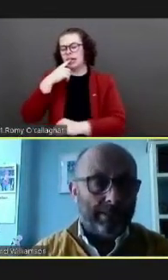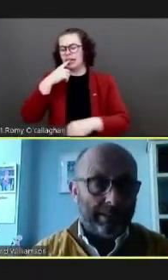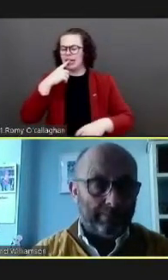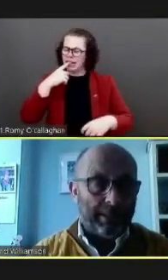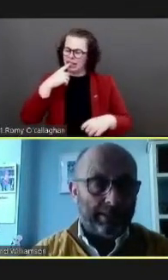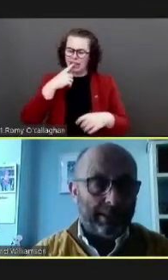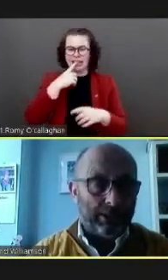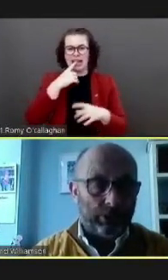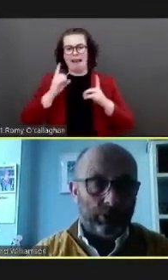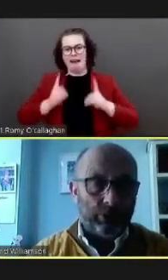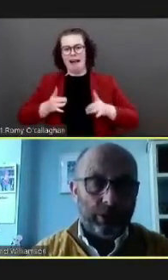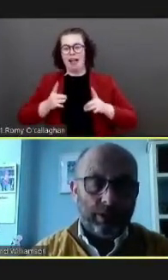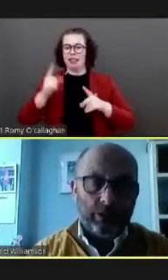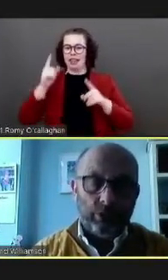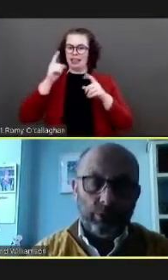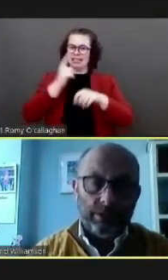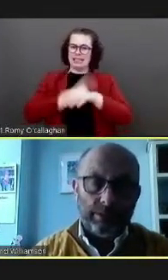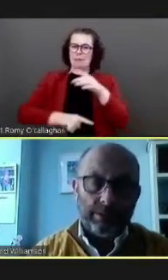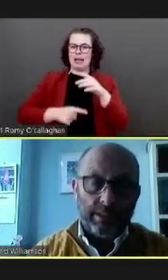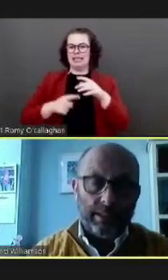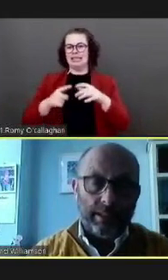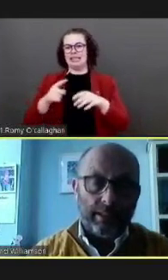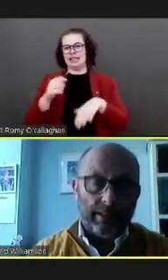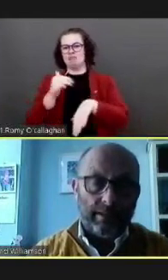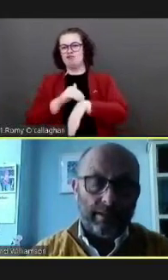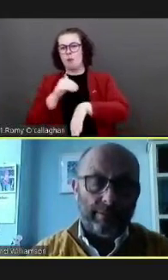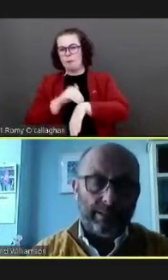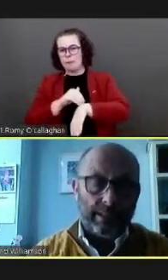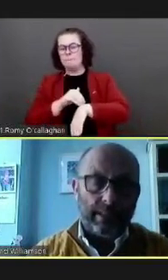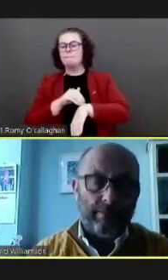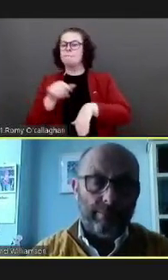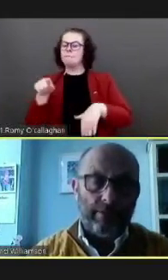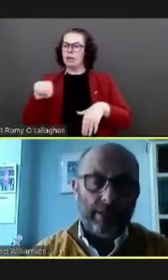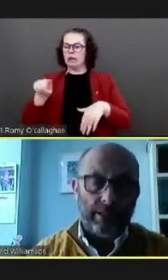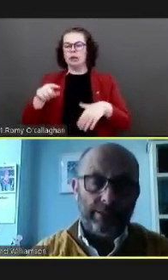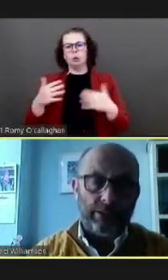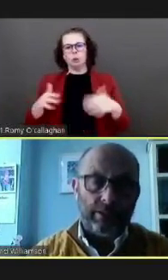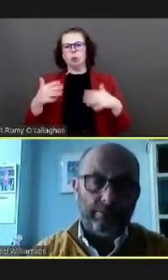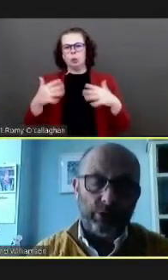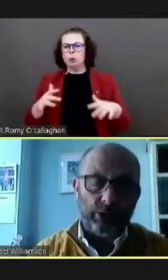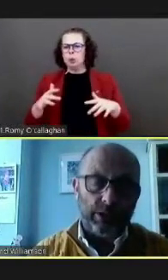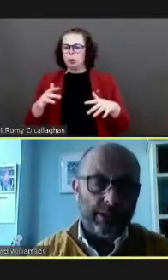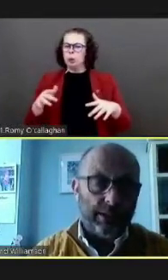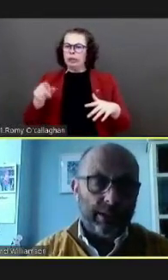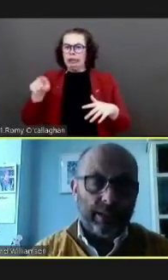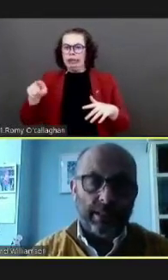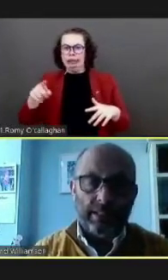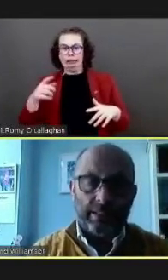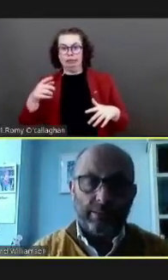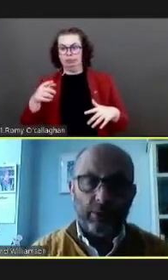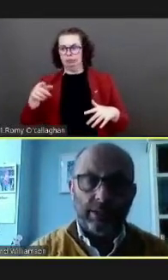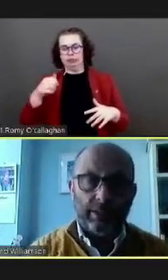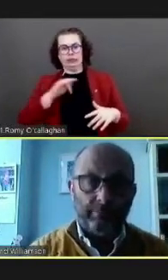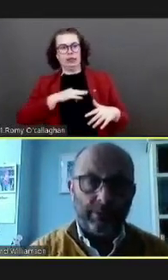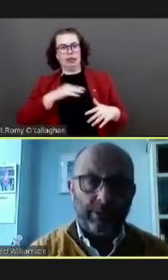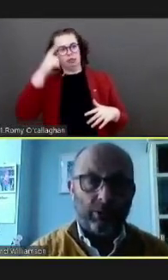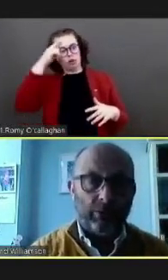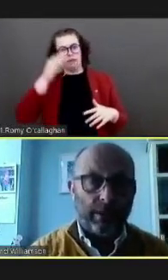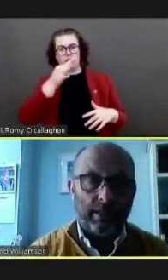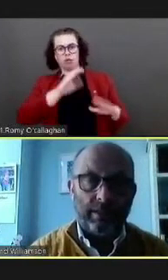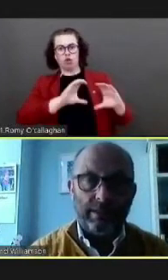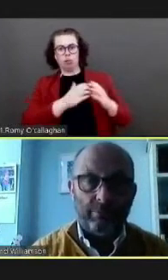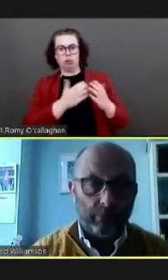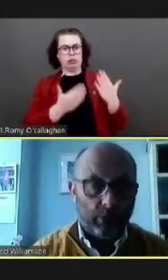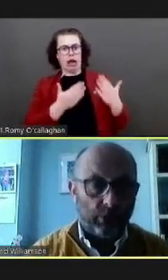health and disability issues, who was facing a very uncertain future in the community.